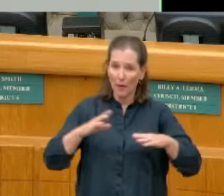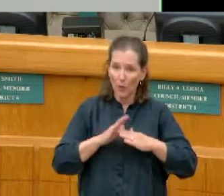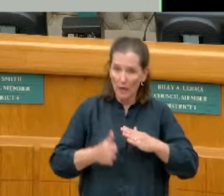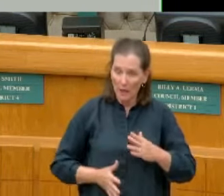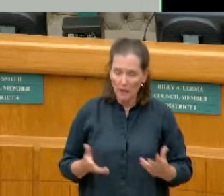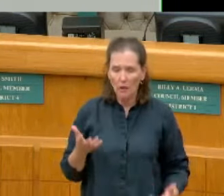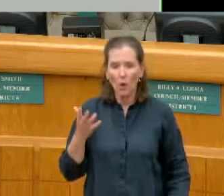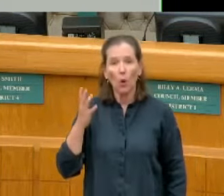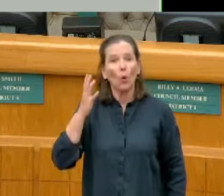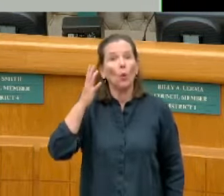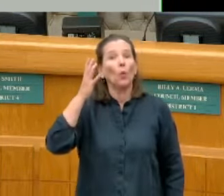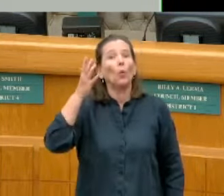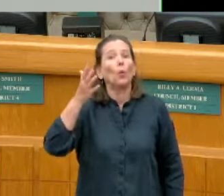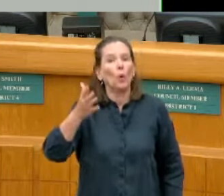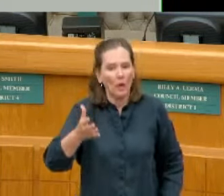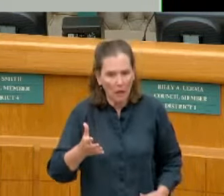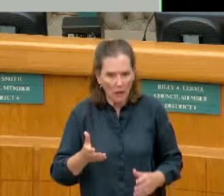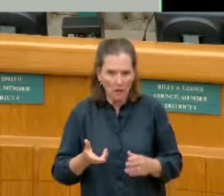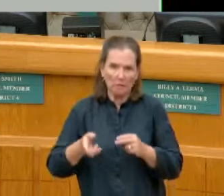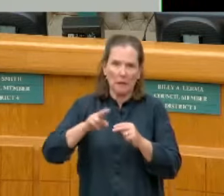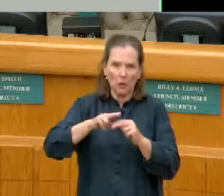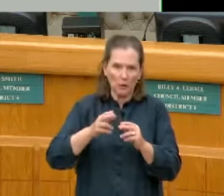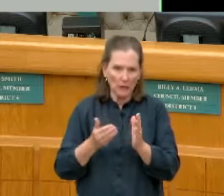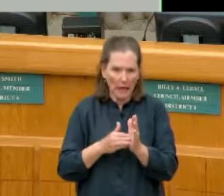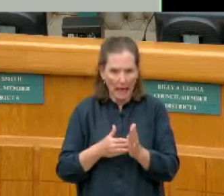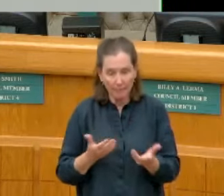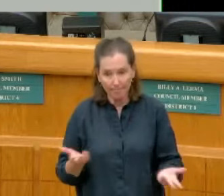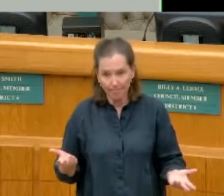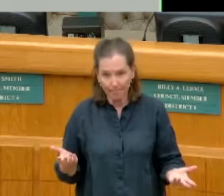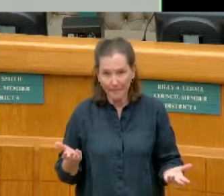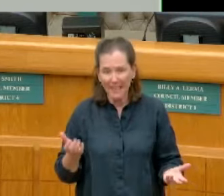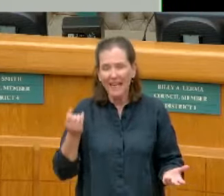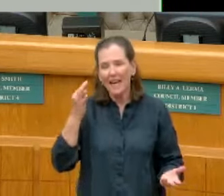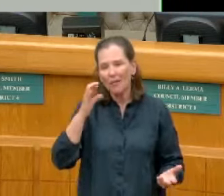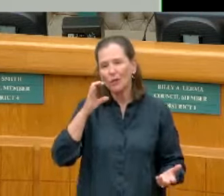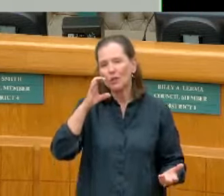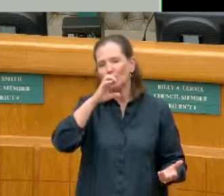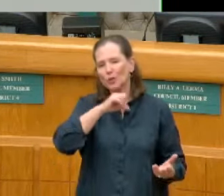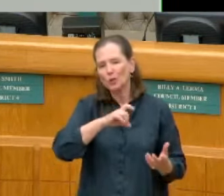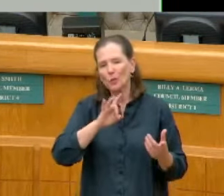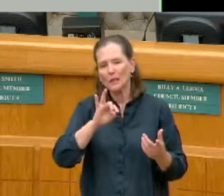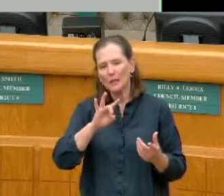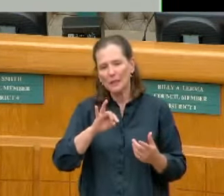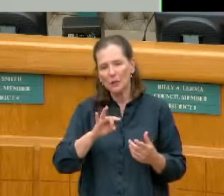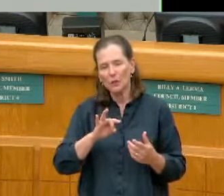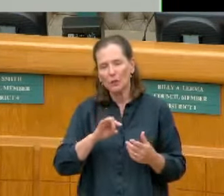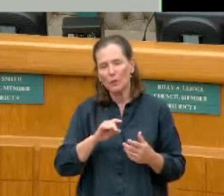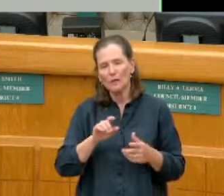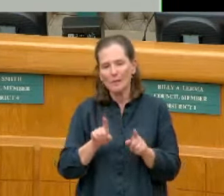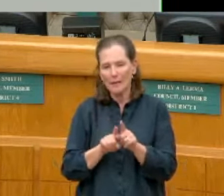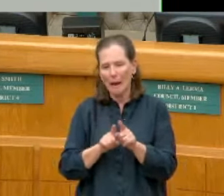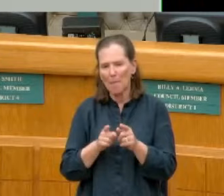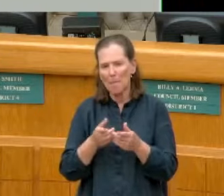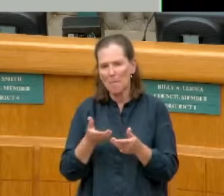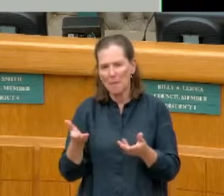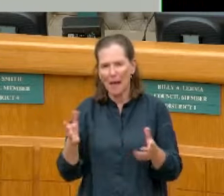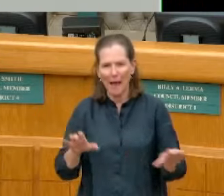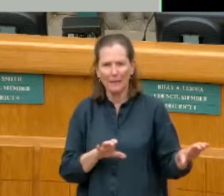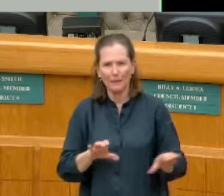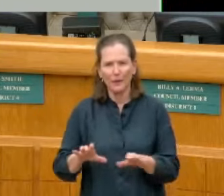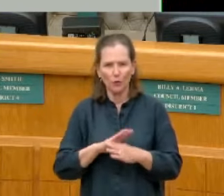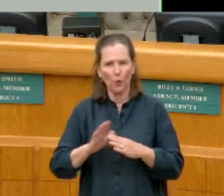change. The projection is assuming that we're going to do the same thing this weekend that we did last weekend. And sometimes a weekend doesn't